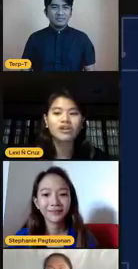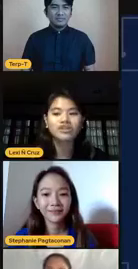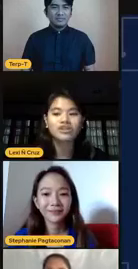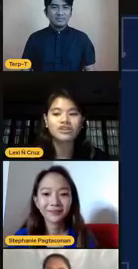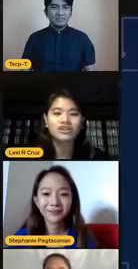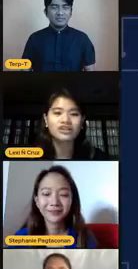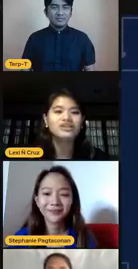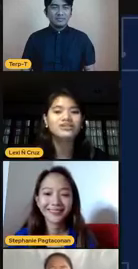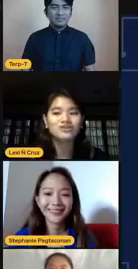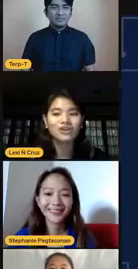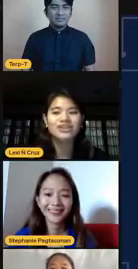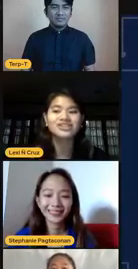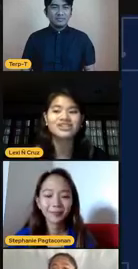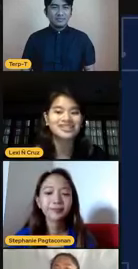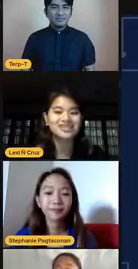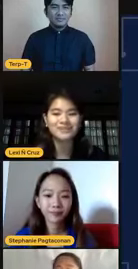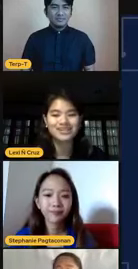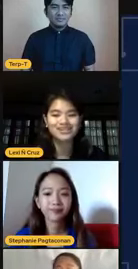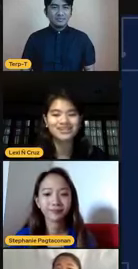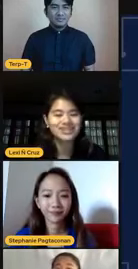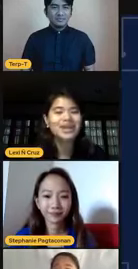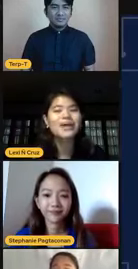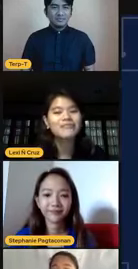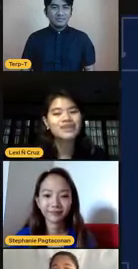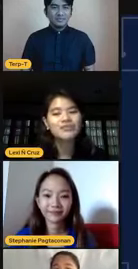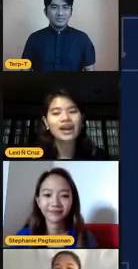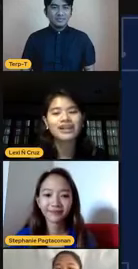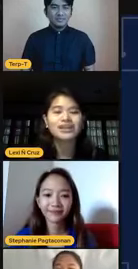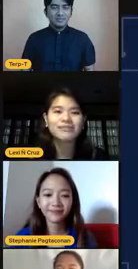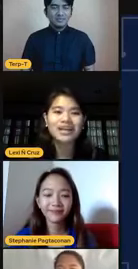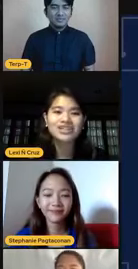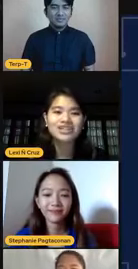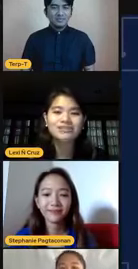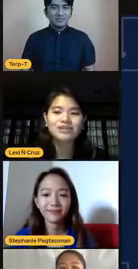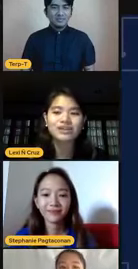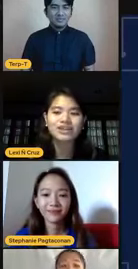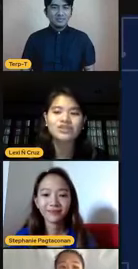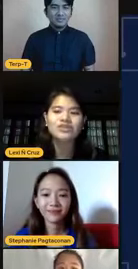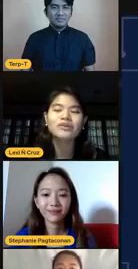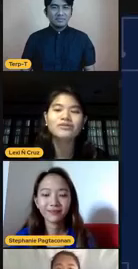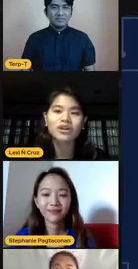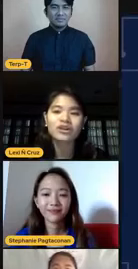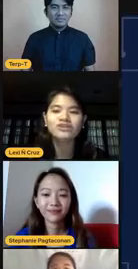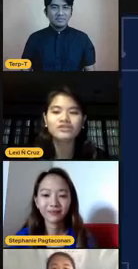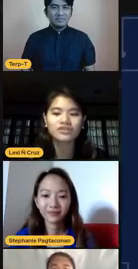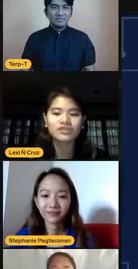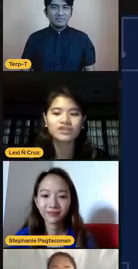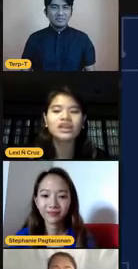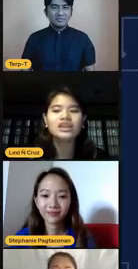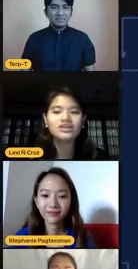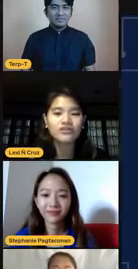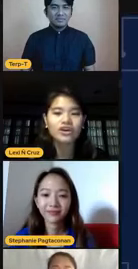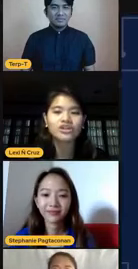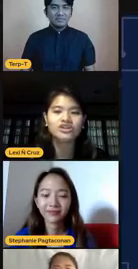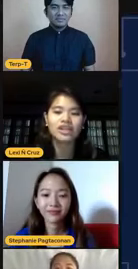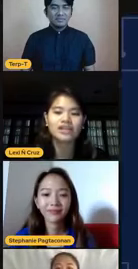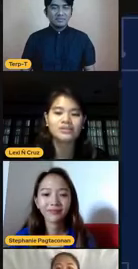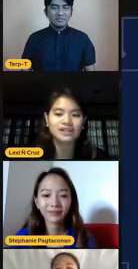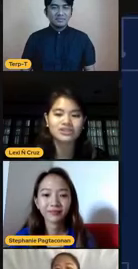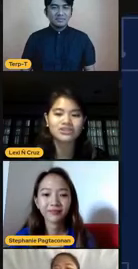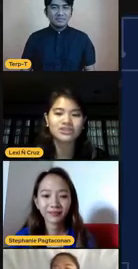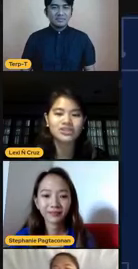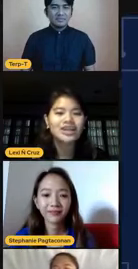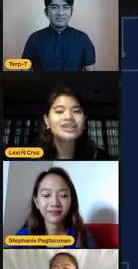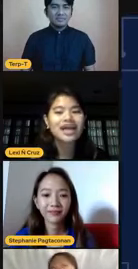from 430 to 460 pesos. Meanwhile, the black shirts will range from 450 to